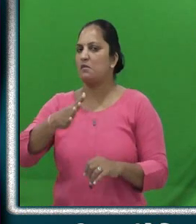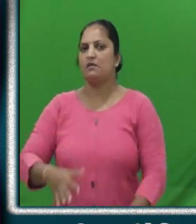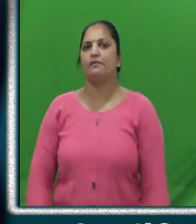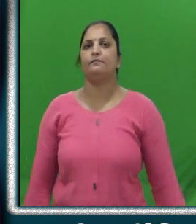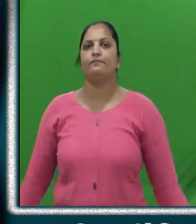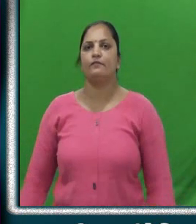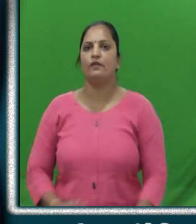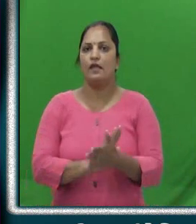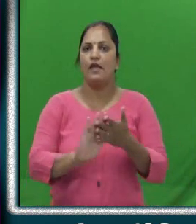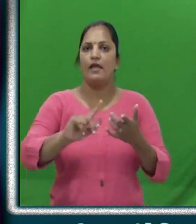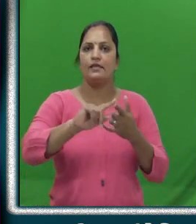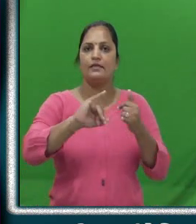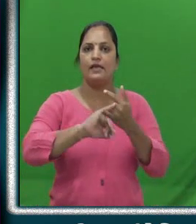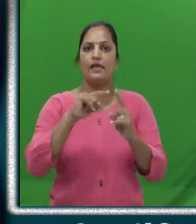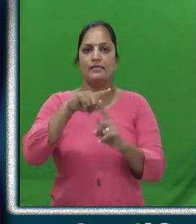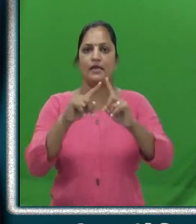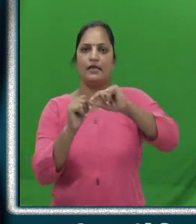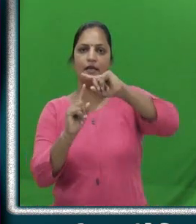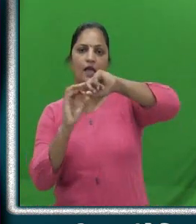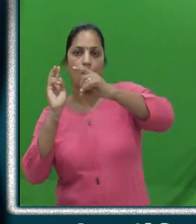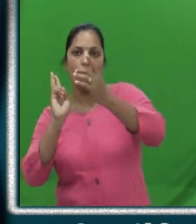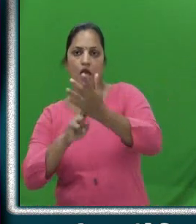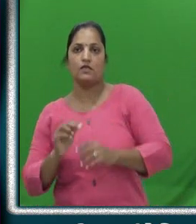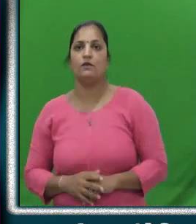Let's see in the side, hesitation,